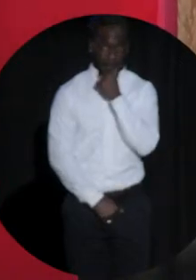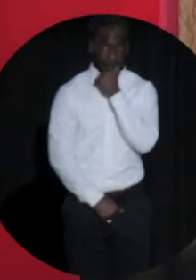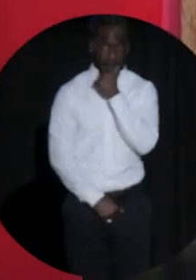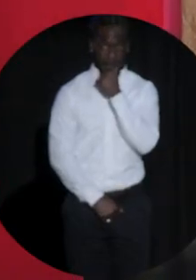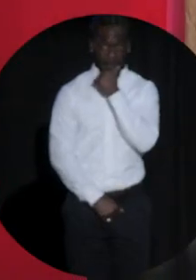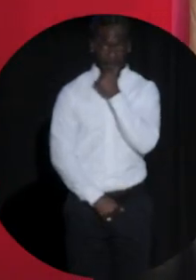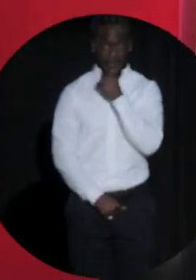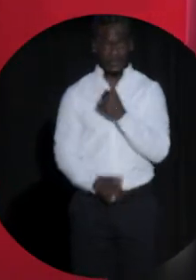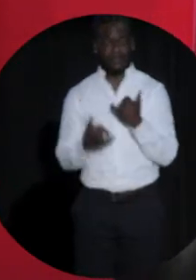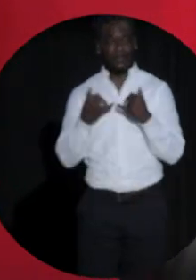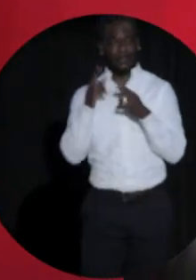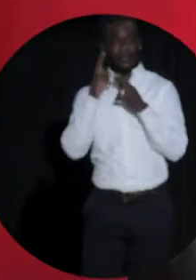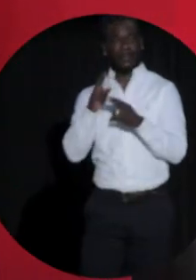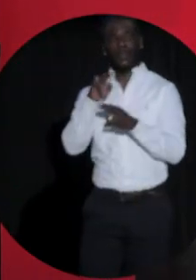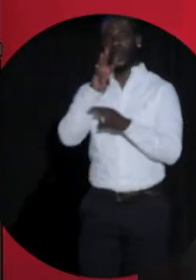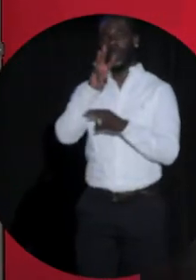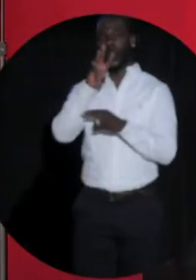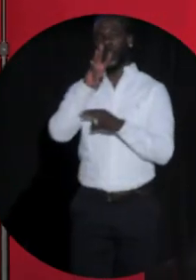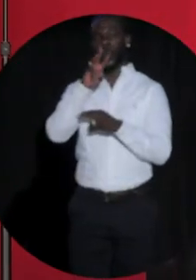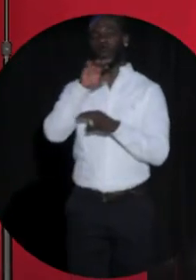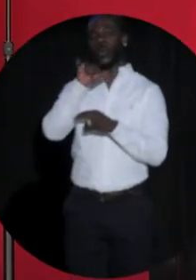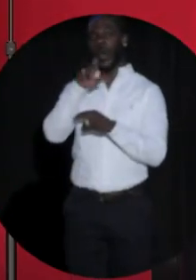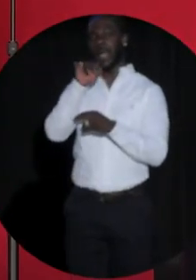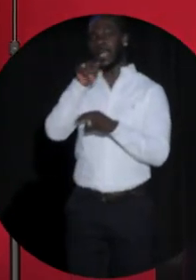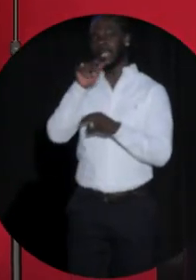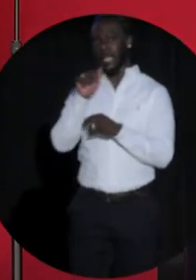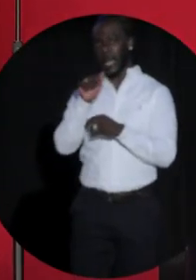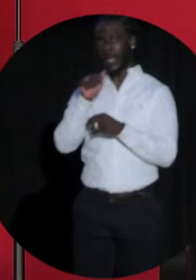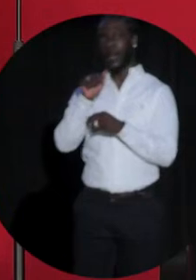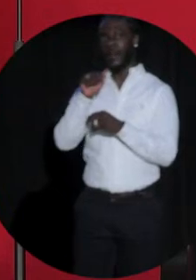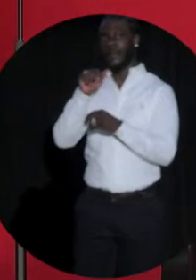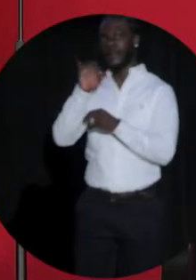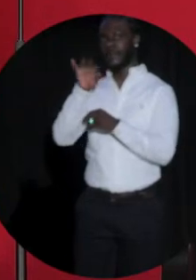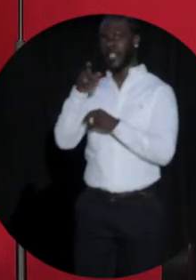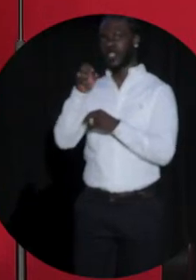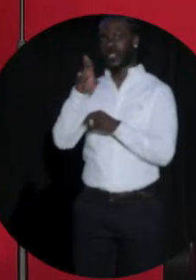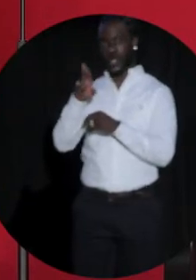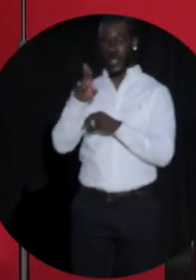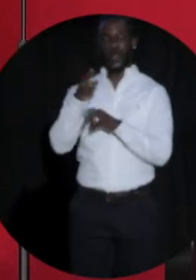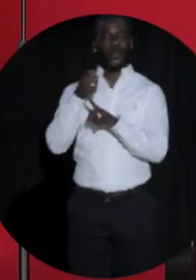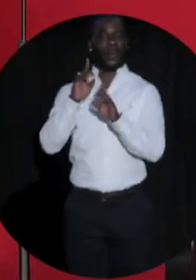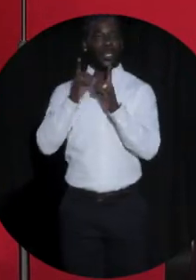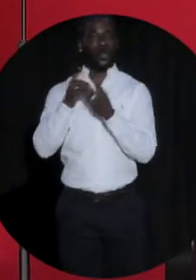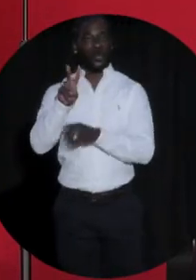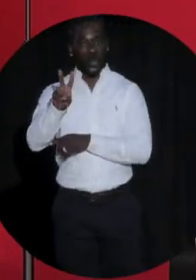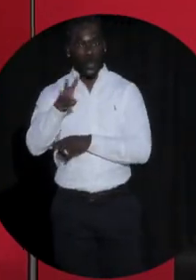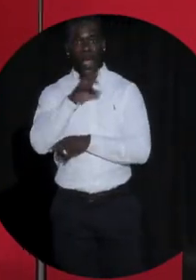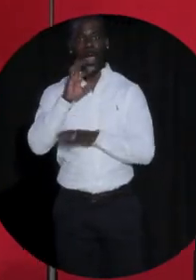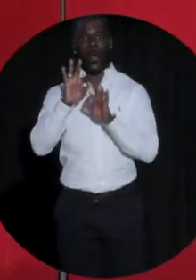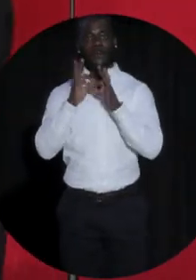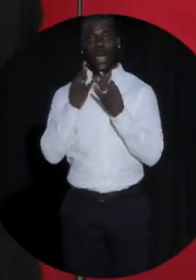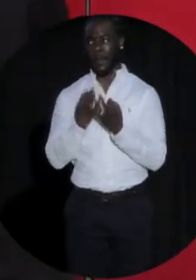The Honorable Juanica B. Fisher, District 2, and her family.